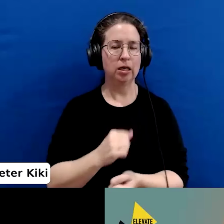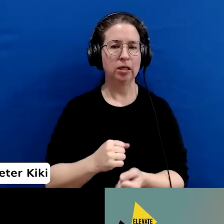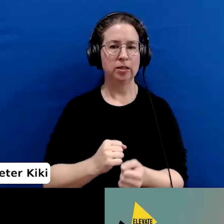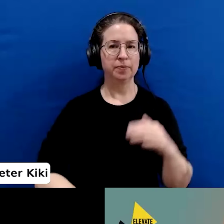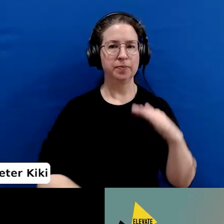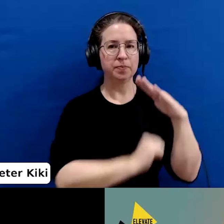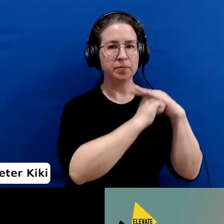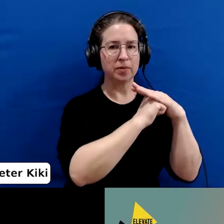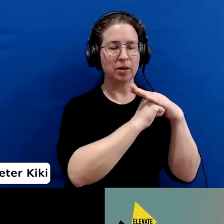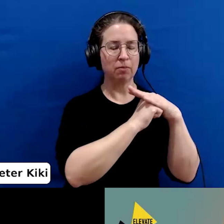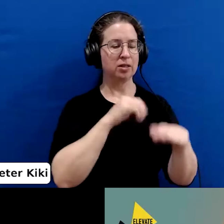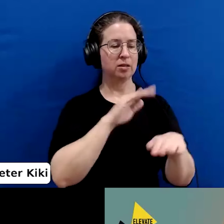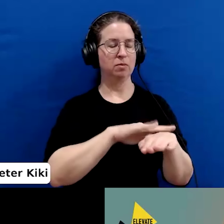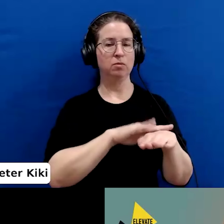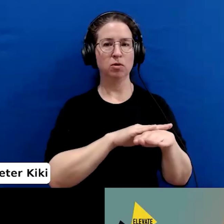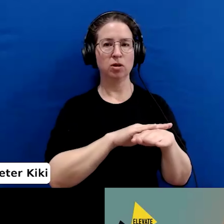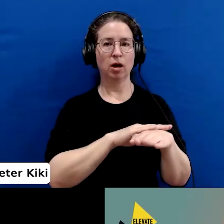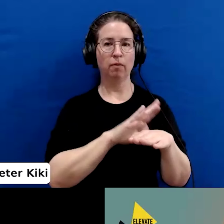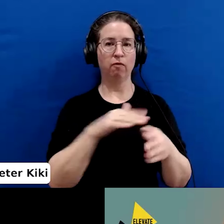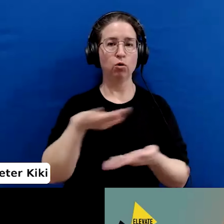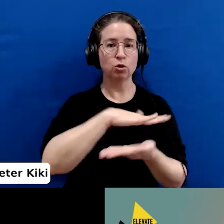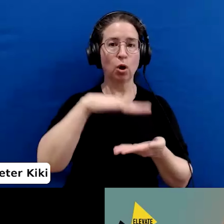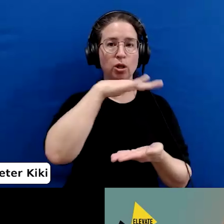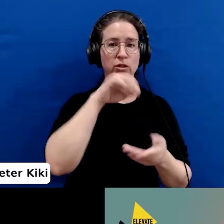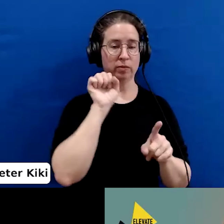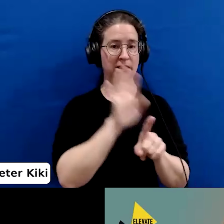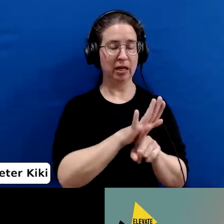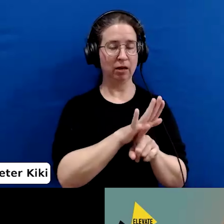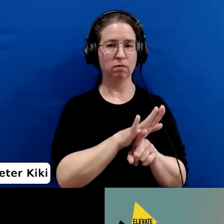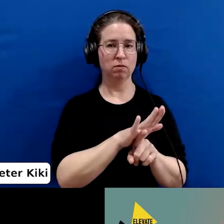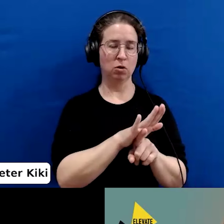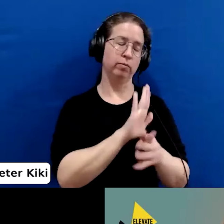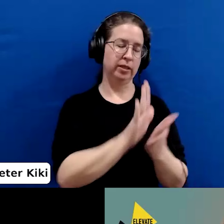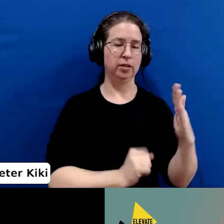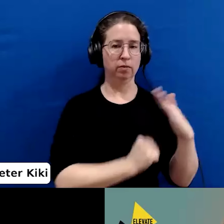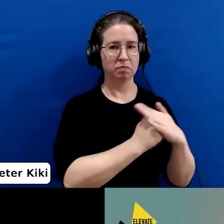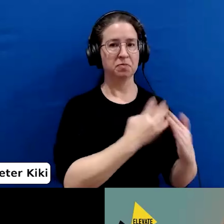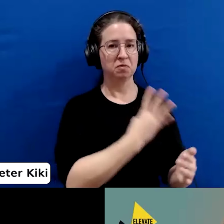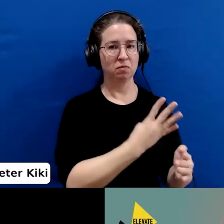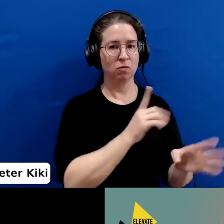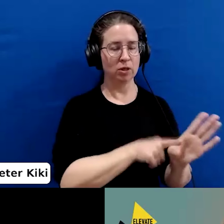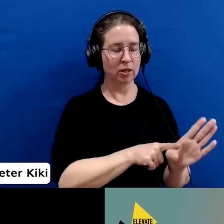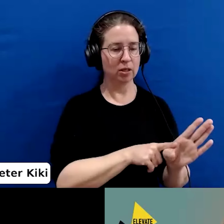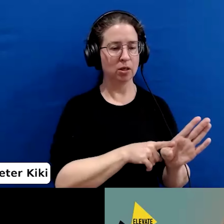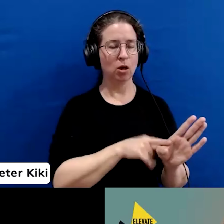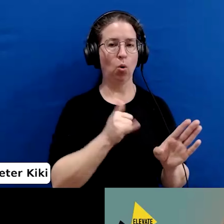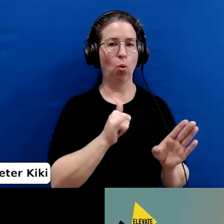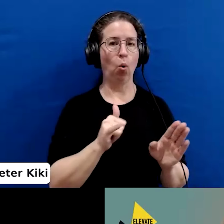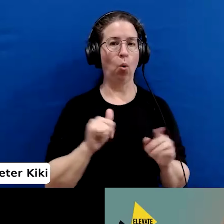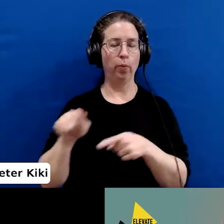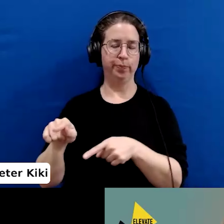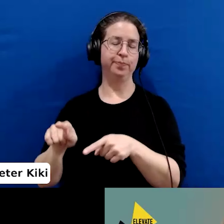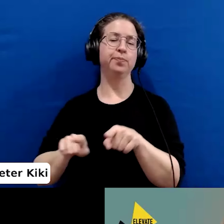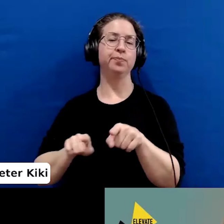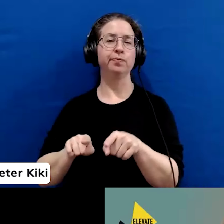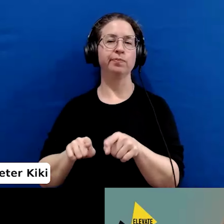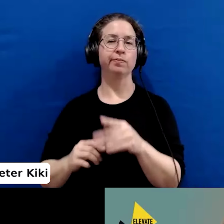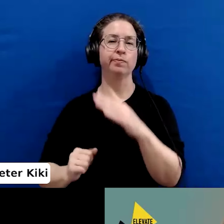of the scholarship, so 4 years, or the maximum amount of time it takes you to complete